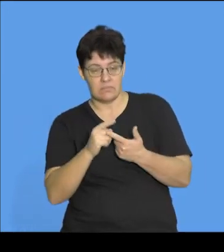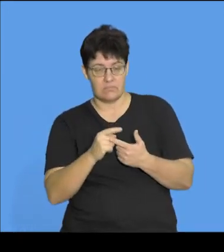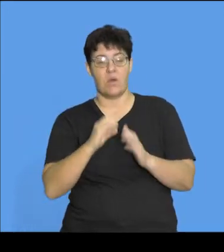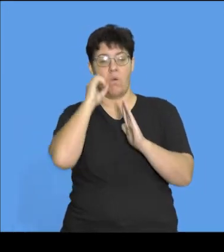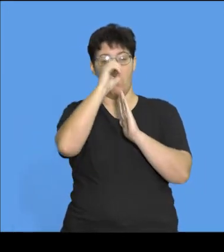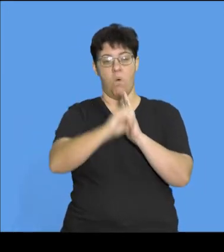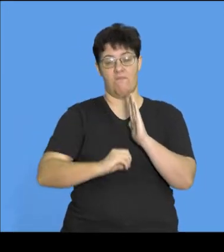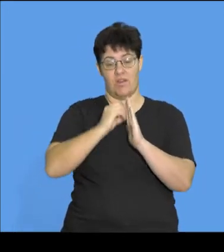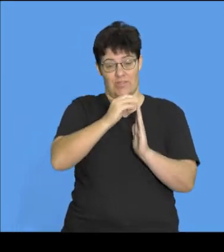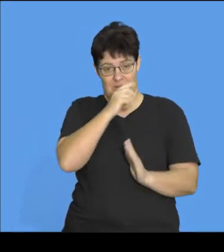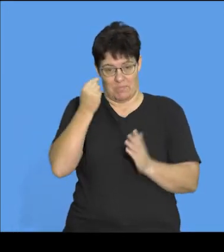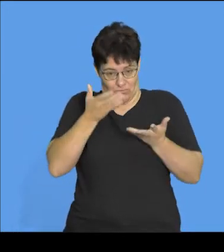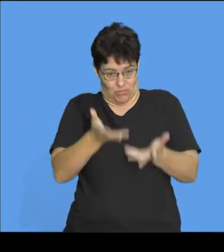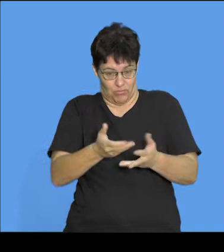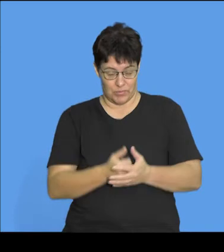ovulation.